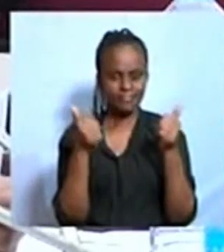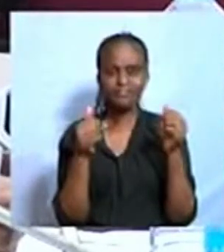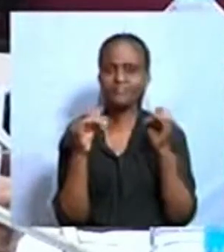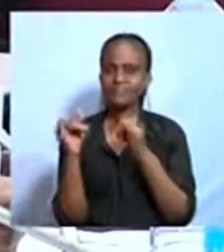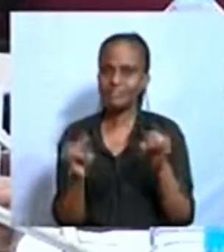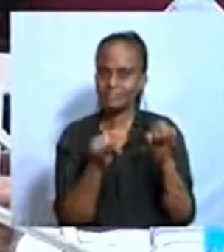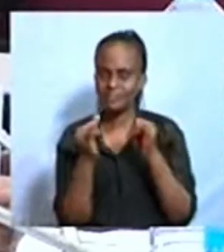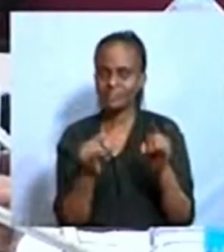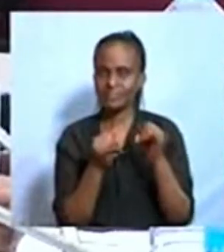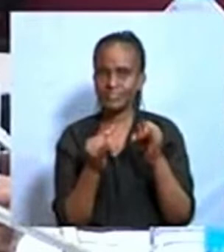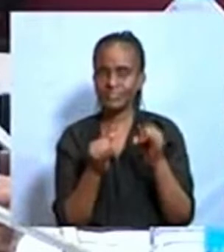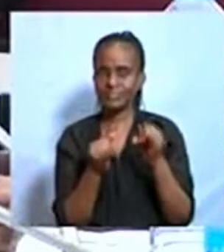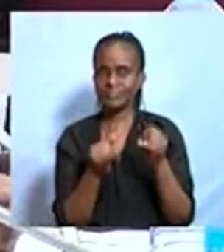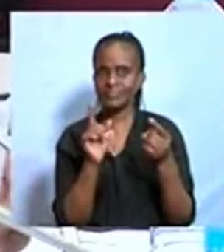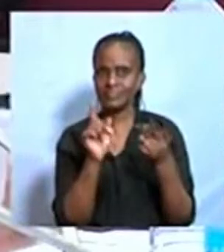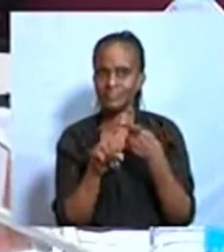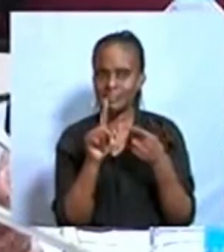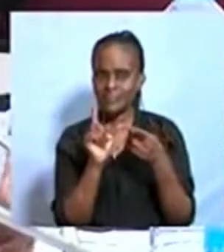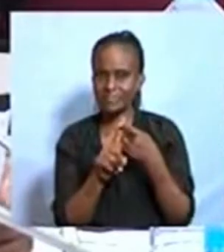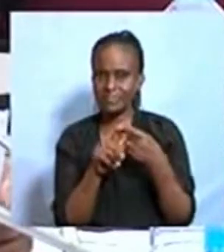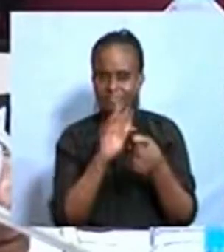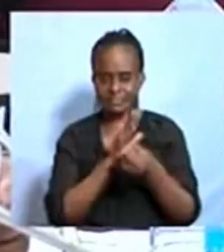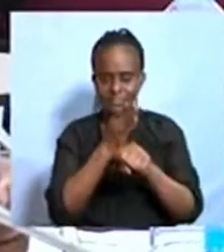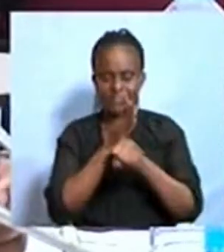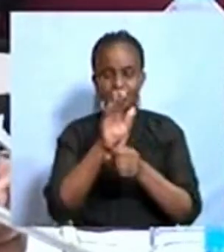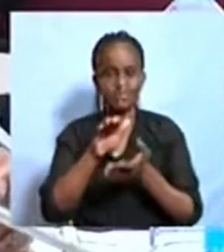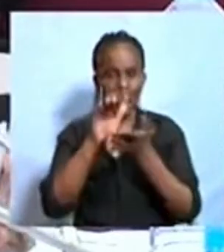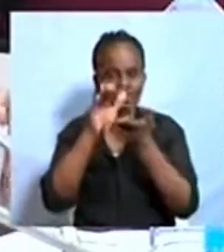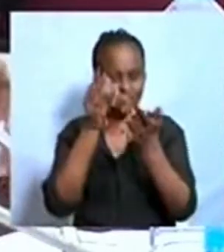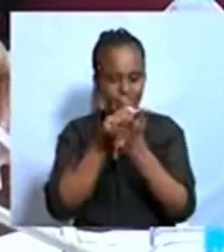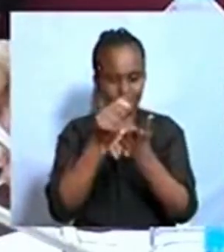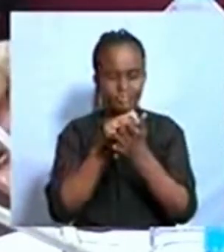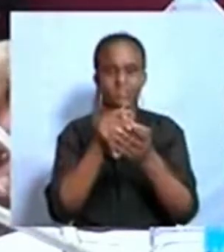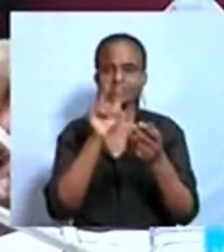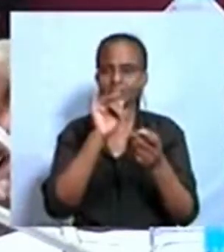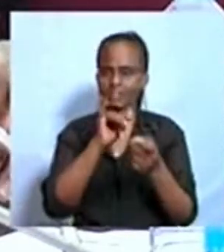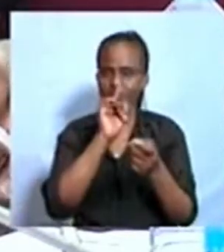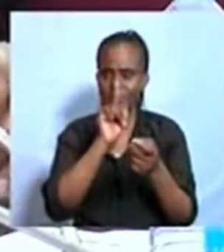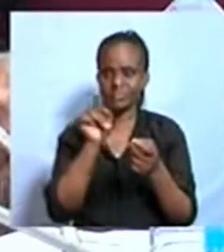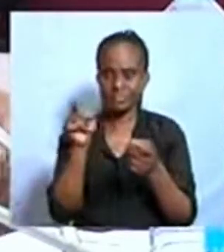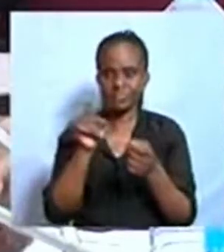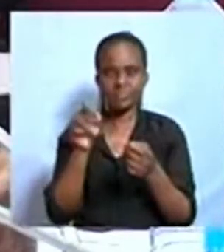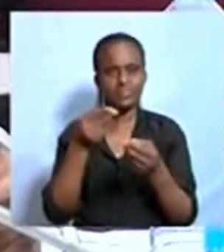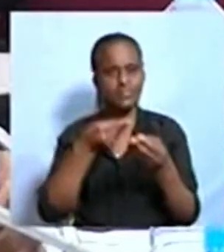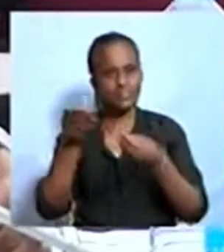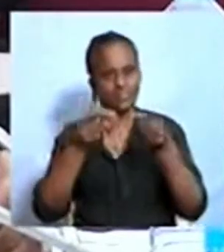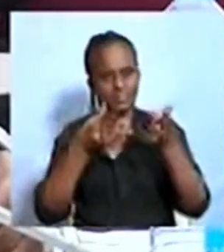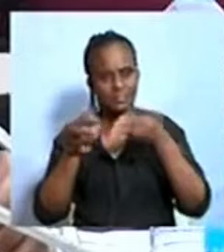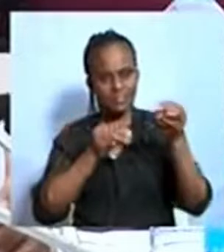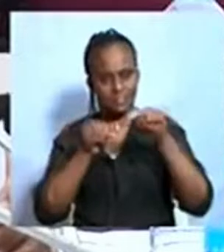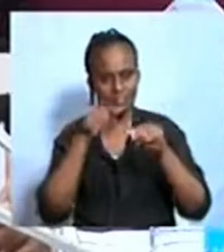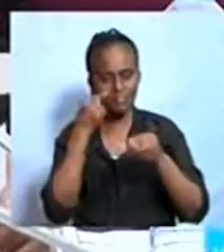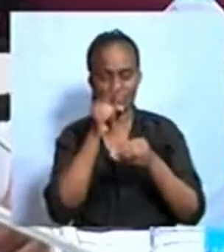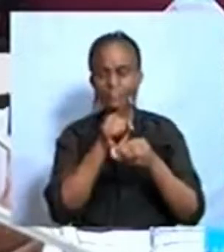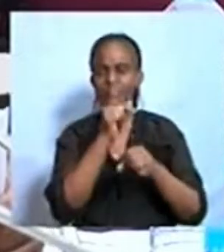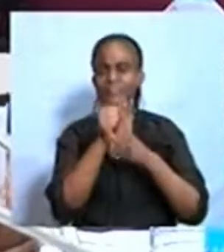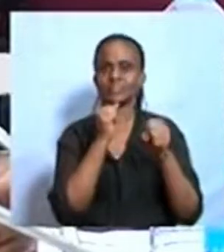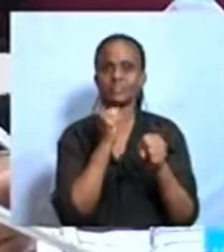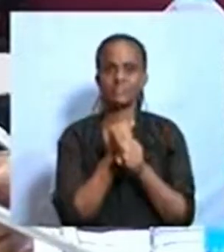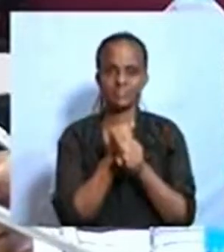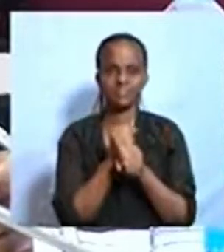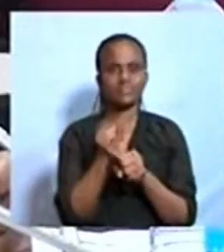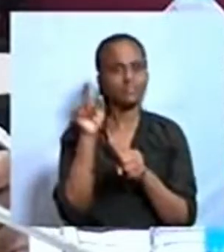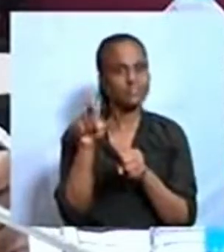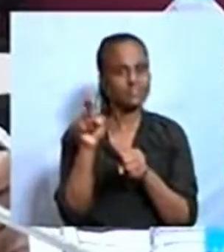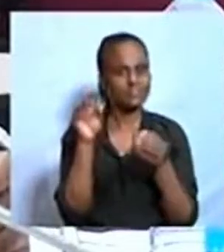implemented. First of them, after resource allocation, would be the fact that expenditure management for this fiscal year